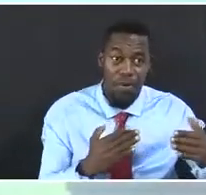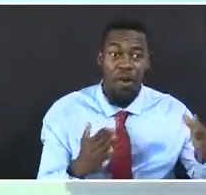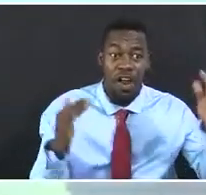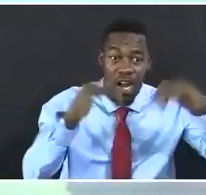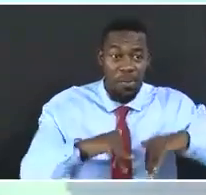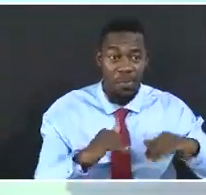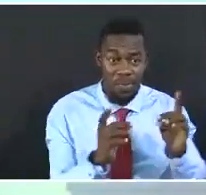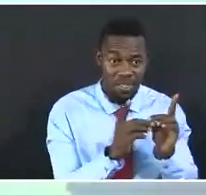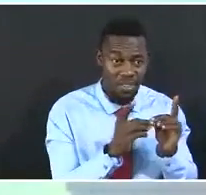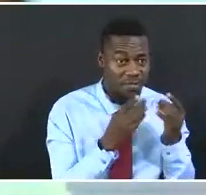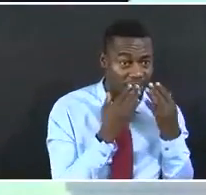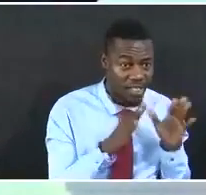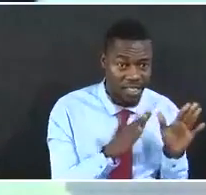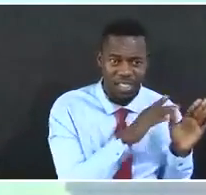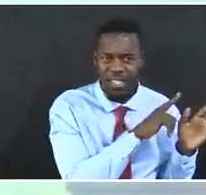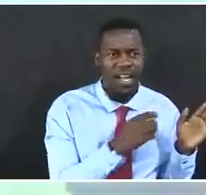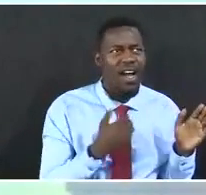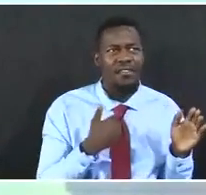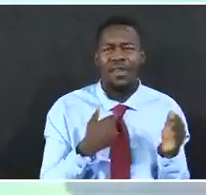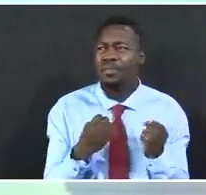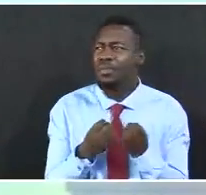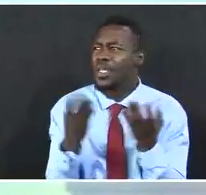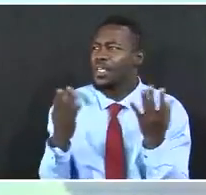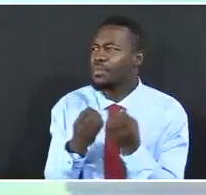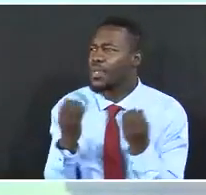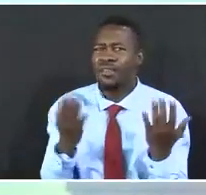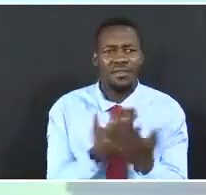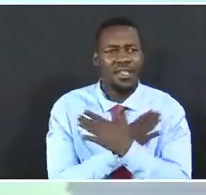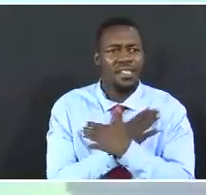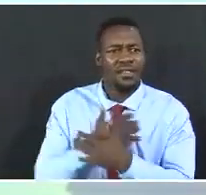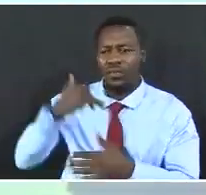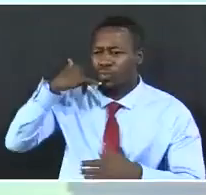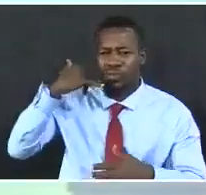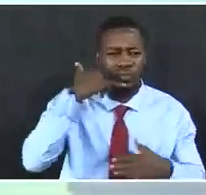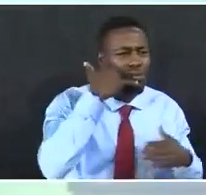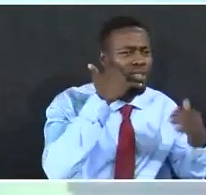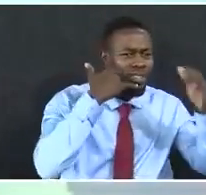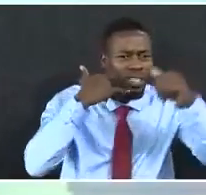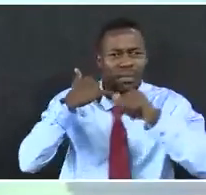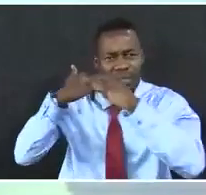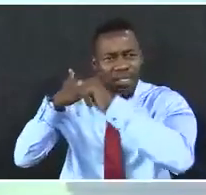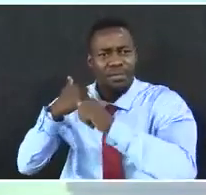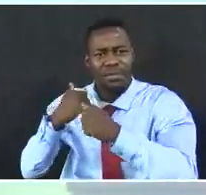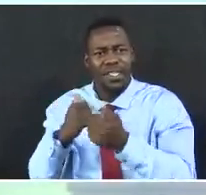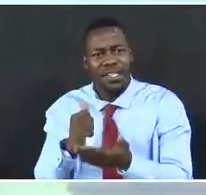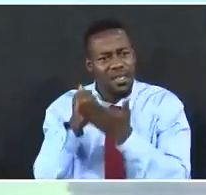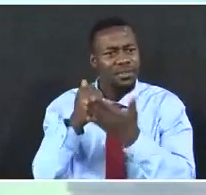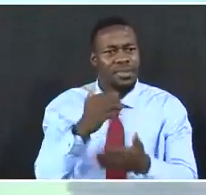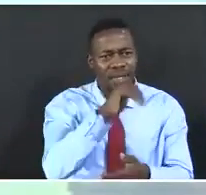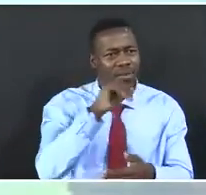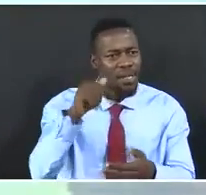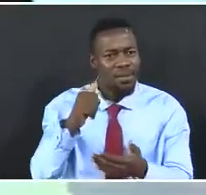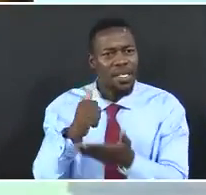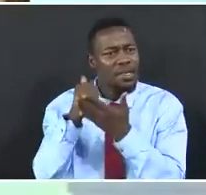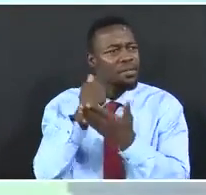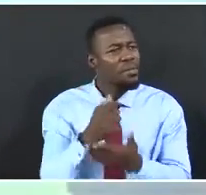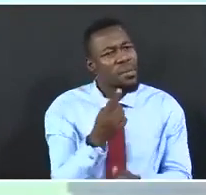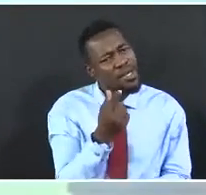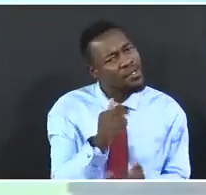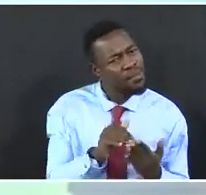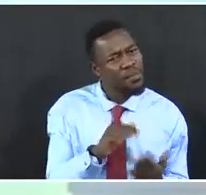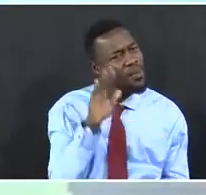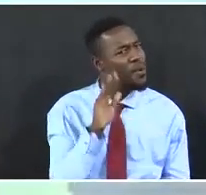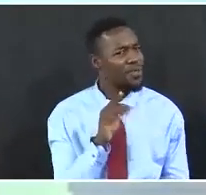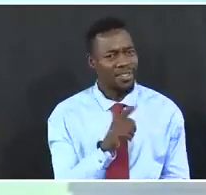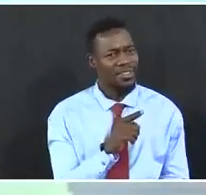calling me for consultancy work. I was extremely busy doing consultancies and making even more money than the salary that I was, you know, I was getting